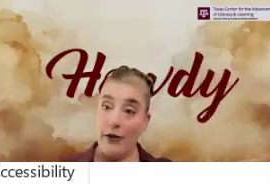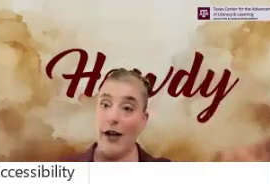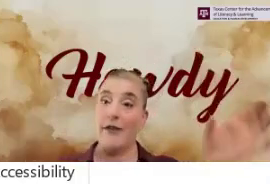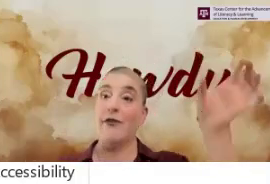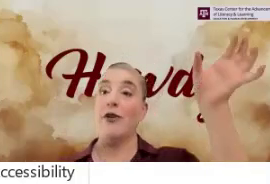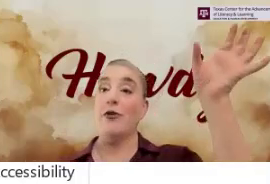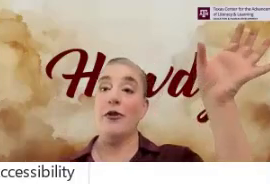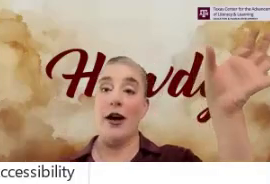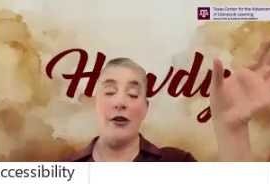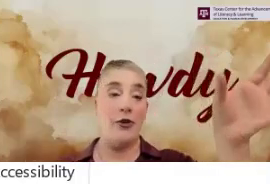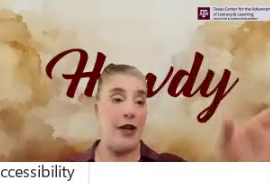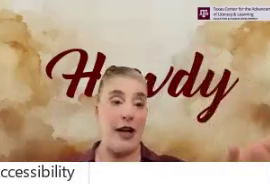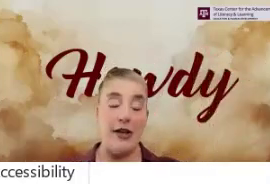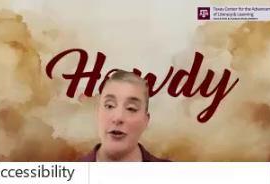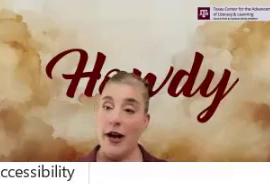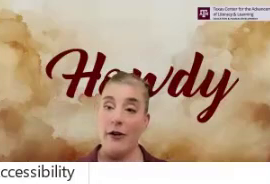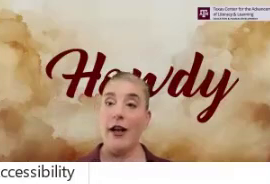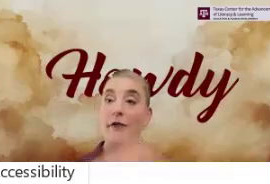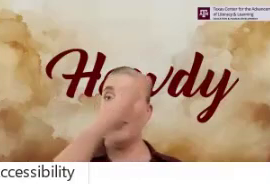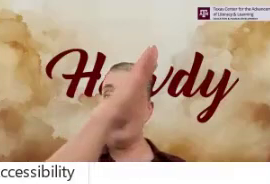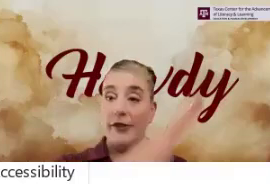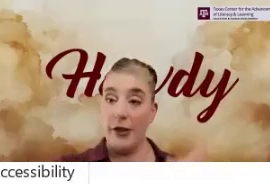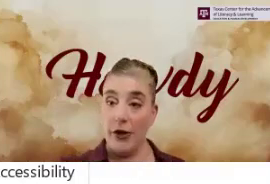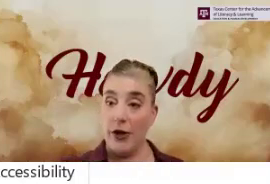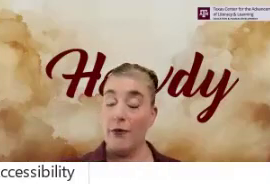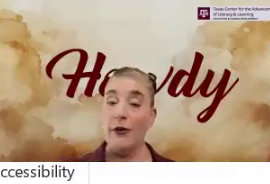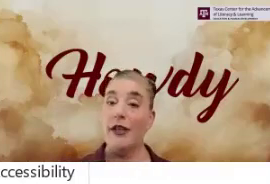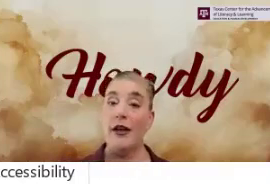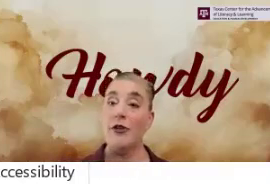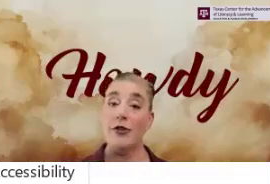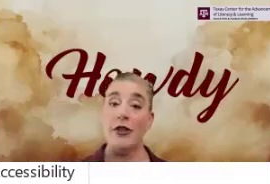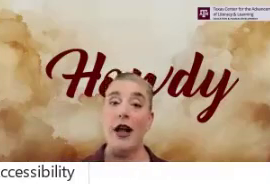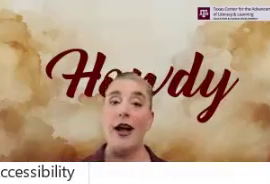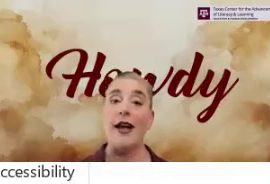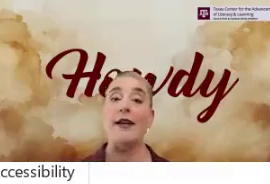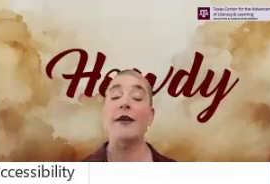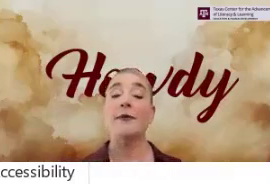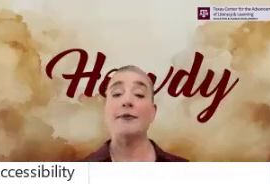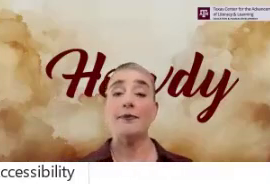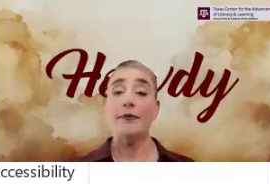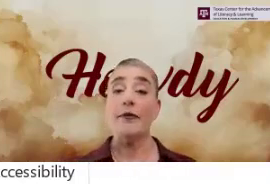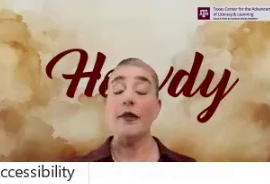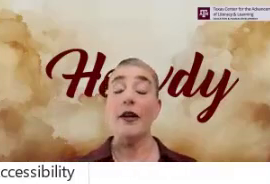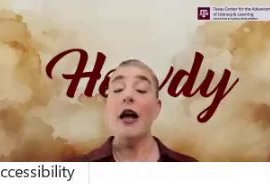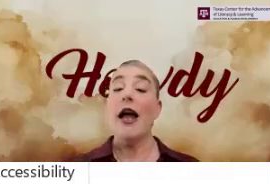watch your outline view, kind of create your outline view to see what you're building on your slide,